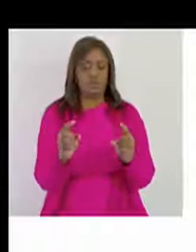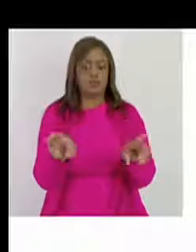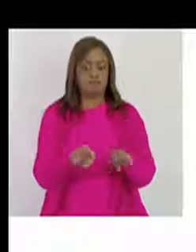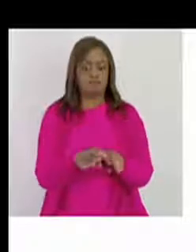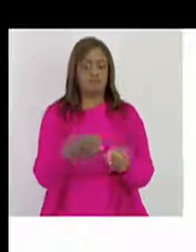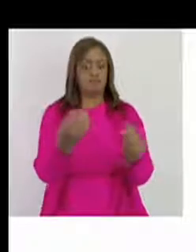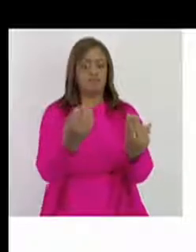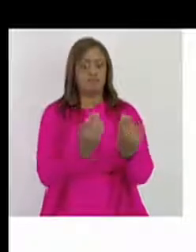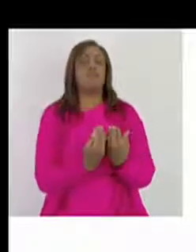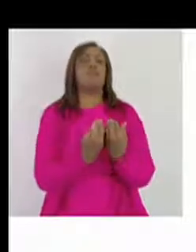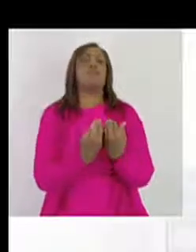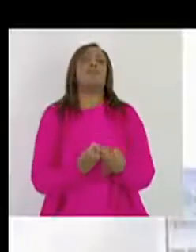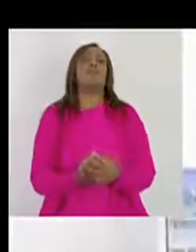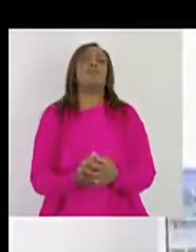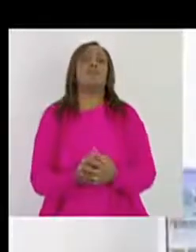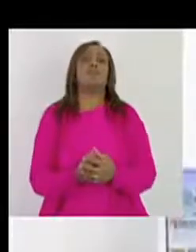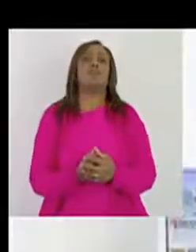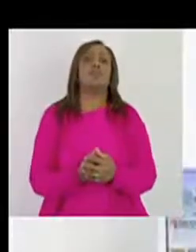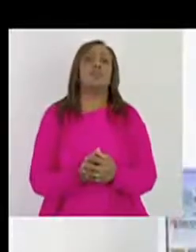to do unto you.